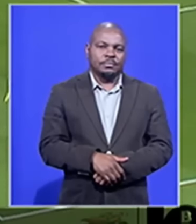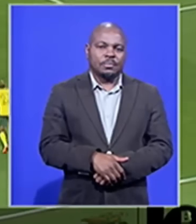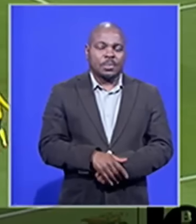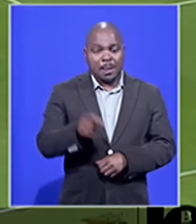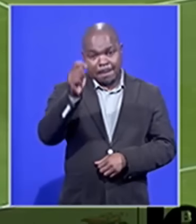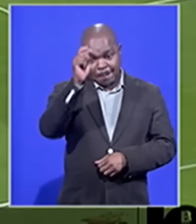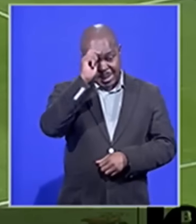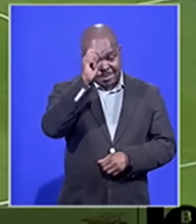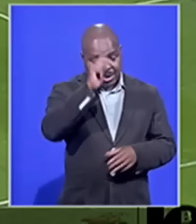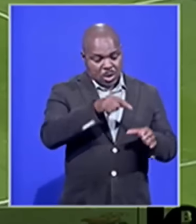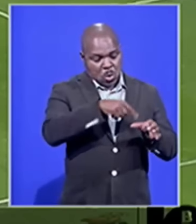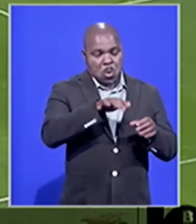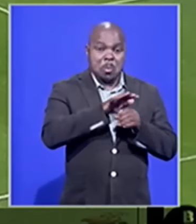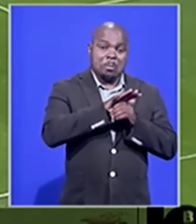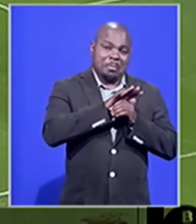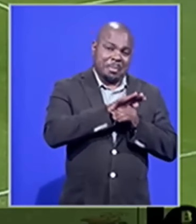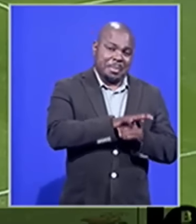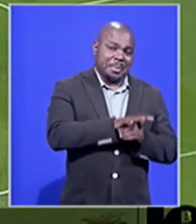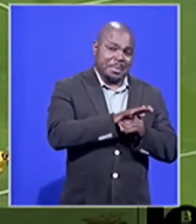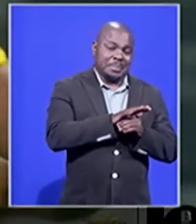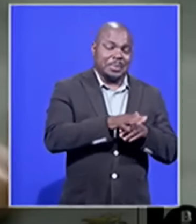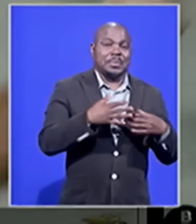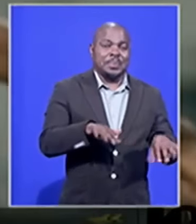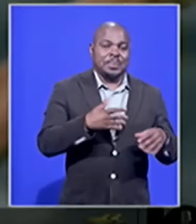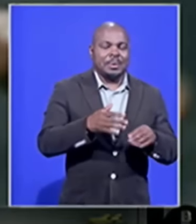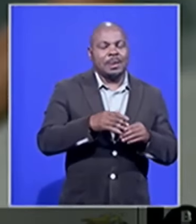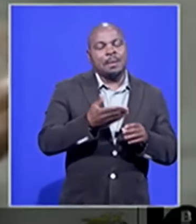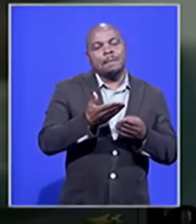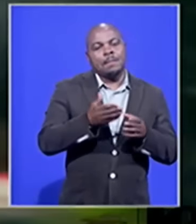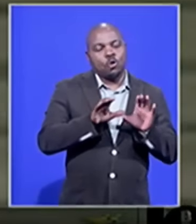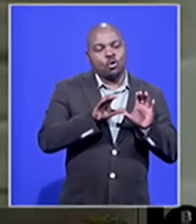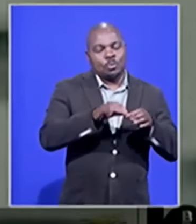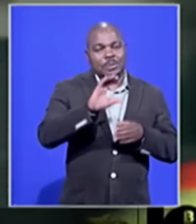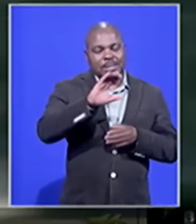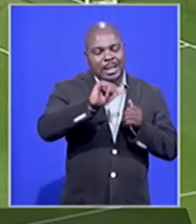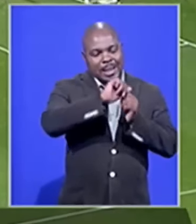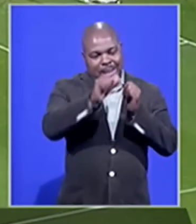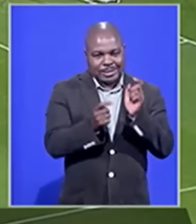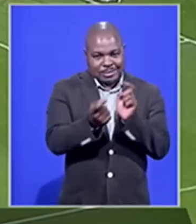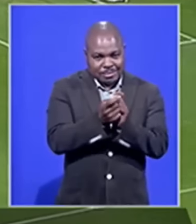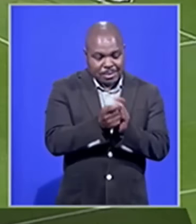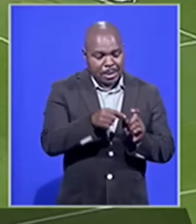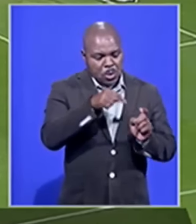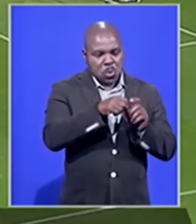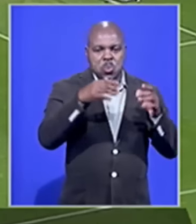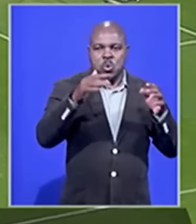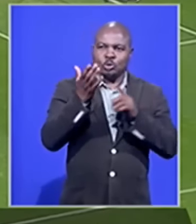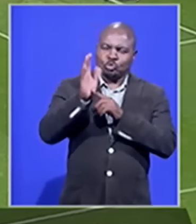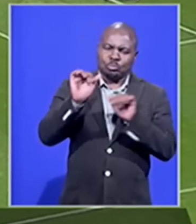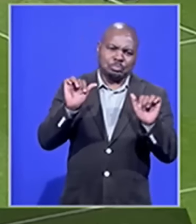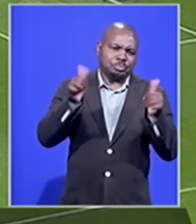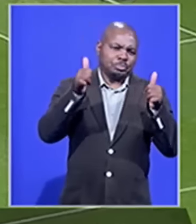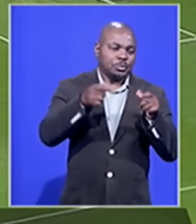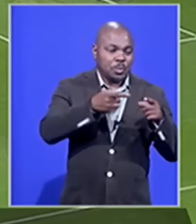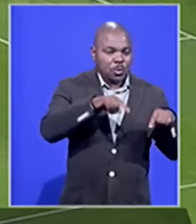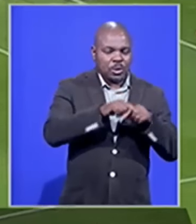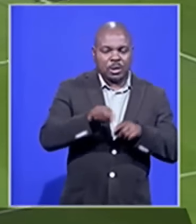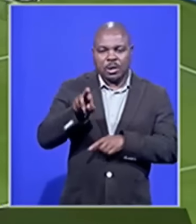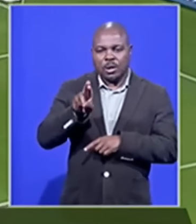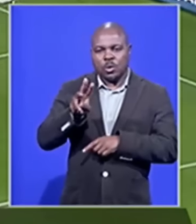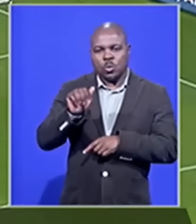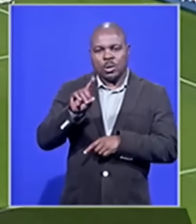Bafana e ne le tlasa kgatello pele ho dipapadi tsa ho qetela ho Group C. Empa sehlopha se ipabotse ka makgabane ha se ne se hlola sa Rwanda